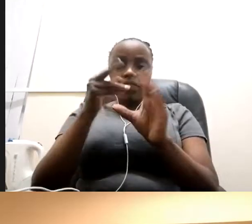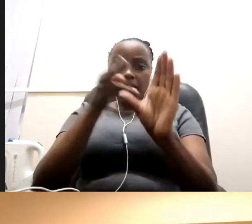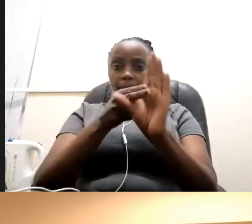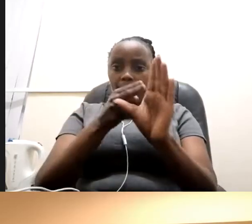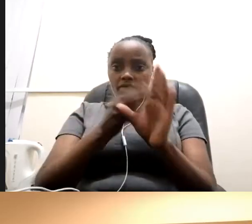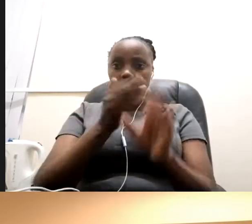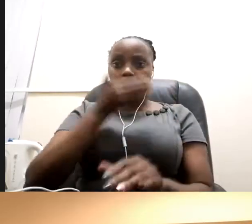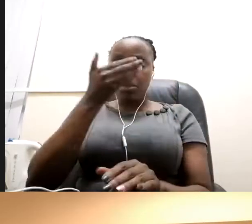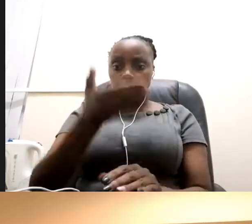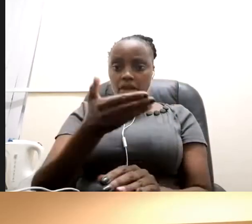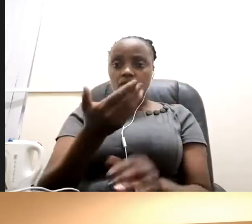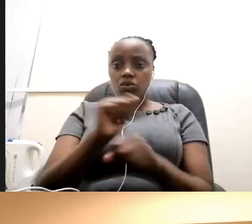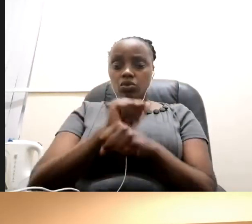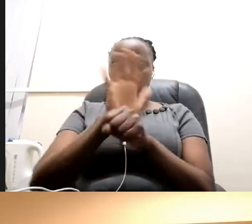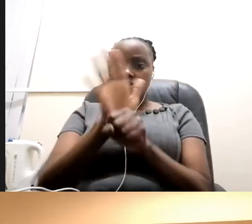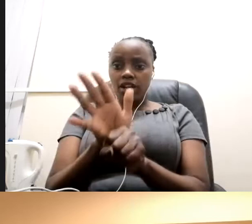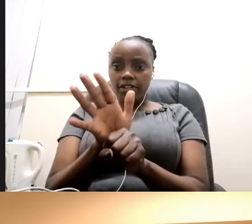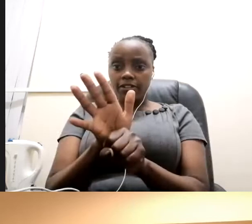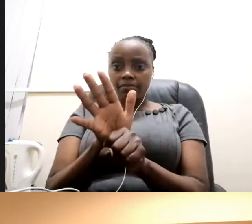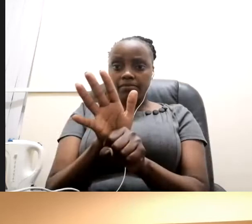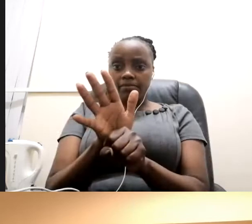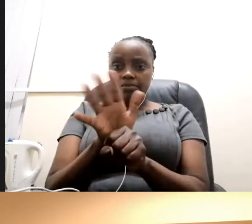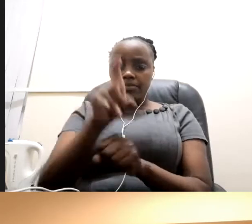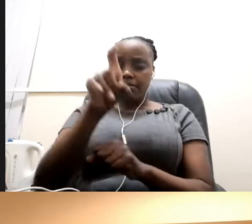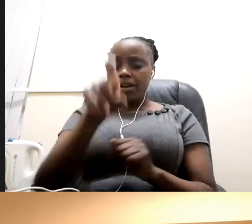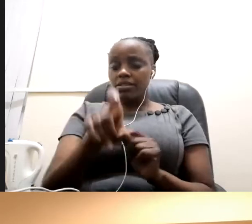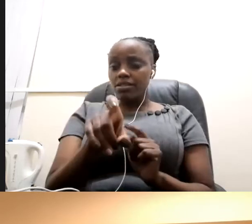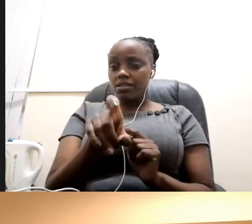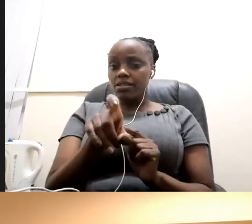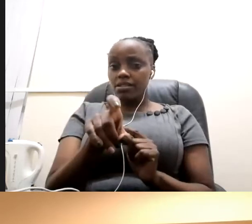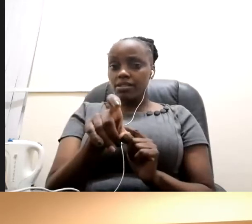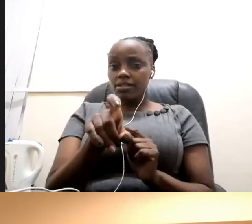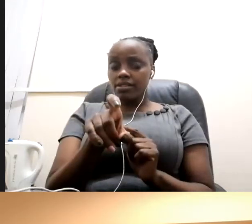the pandemic must be a